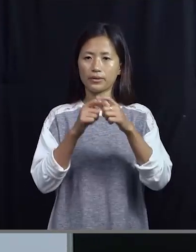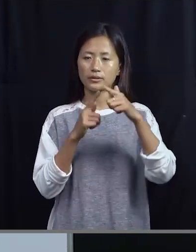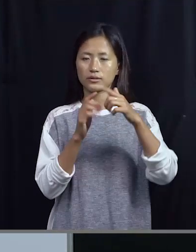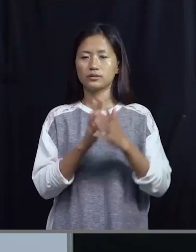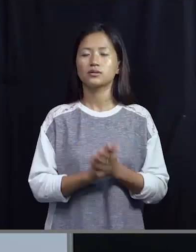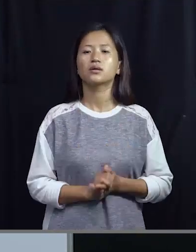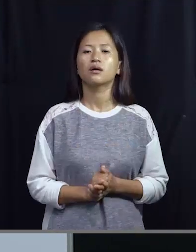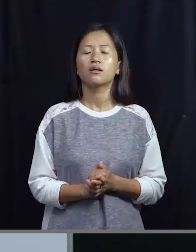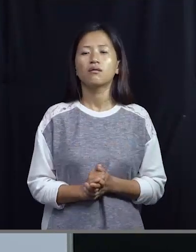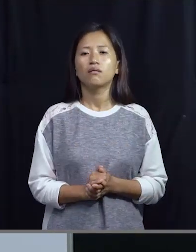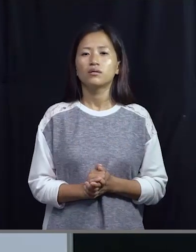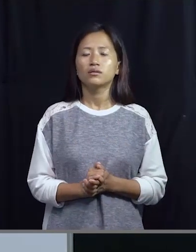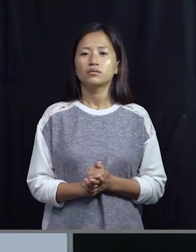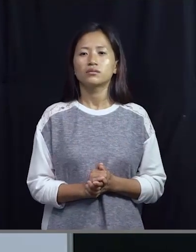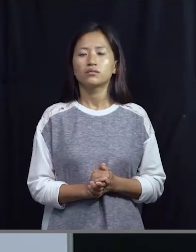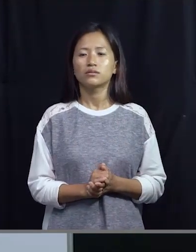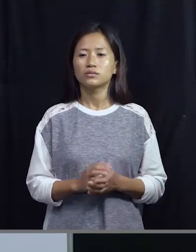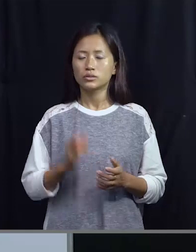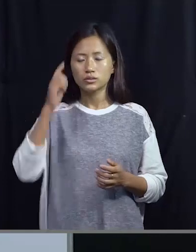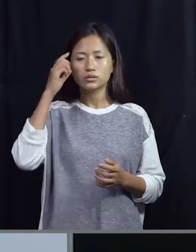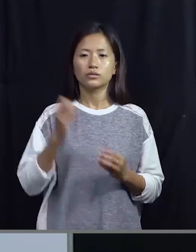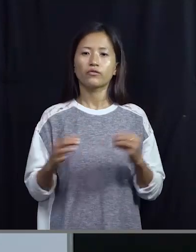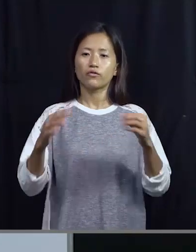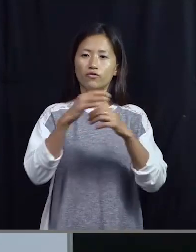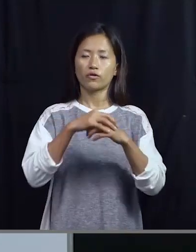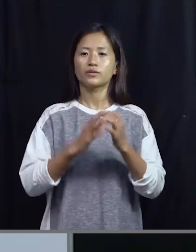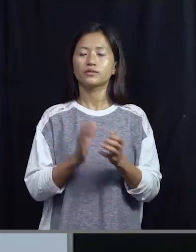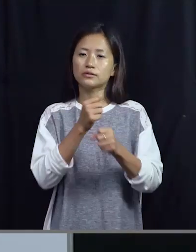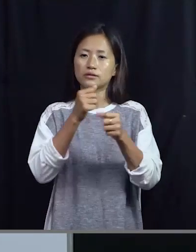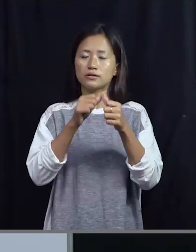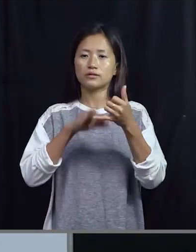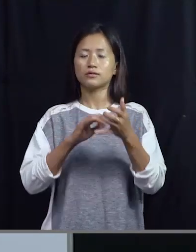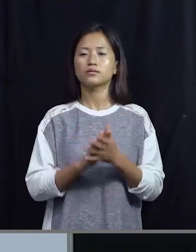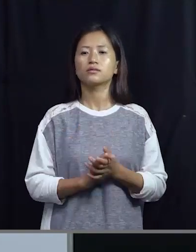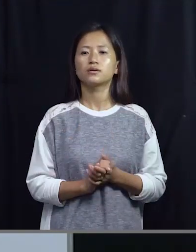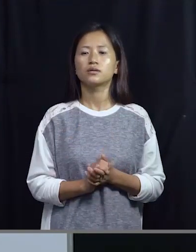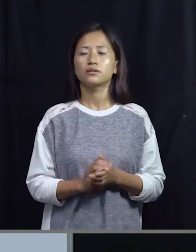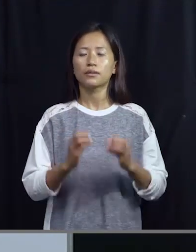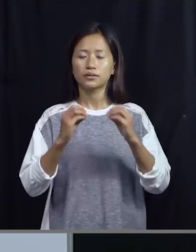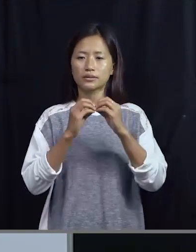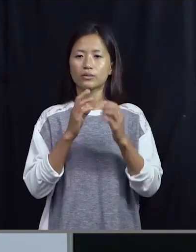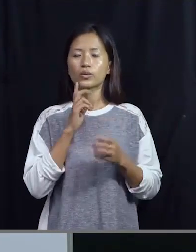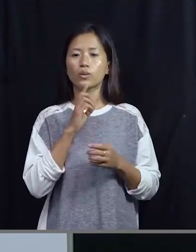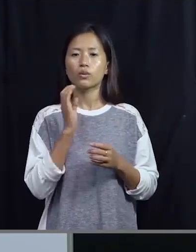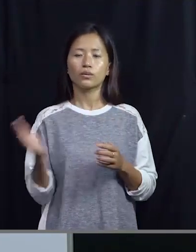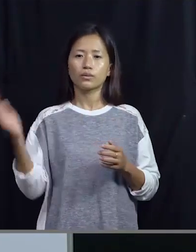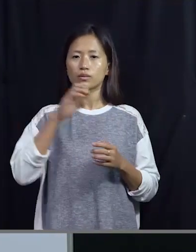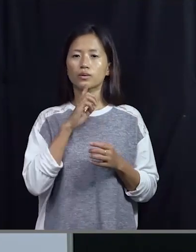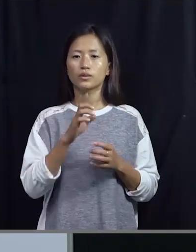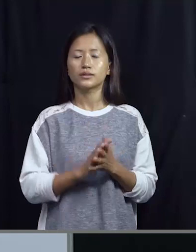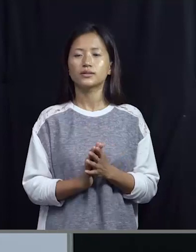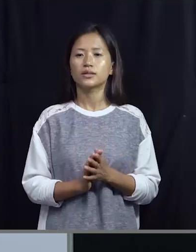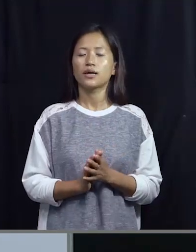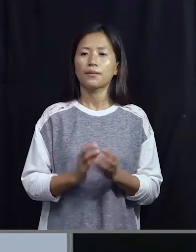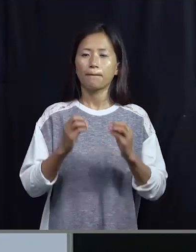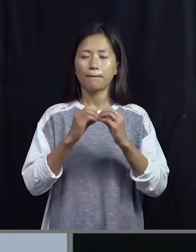methanogenic bacteria, that is, to form a gas that is called the biogas. Remember that. This